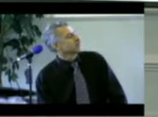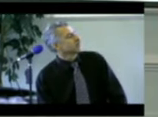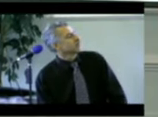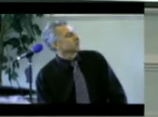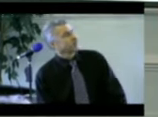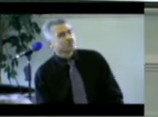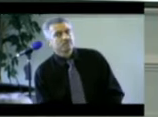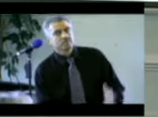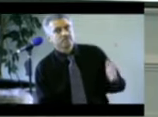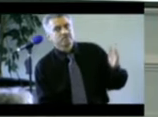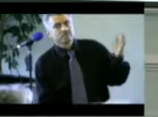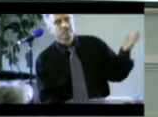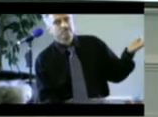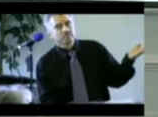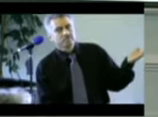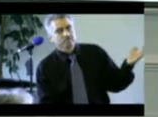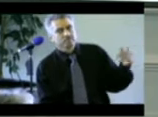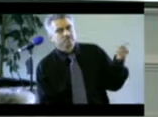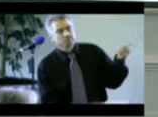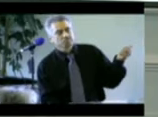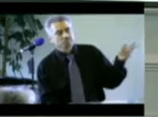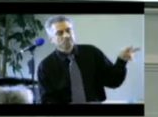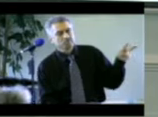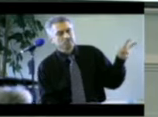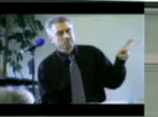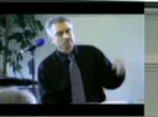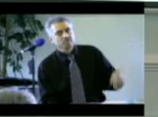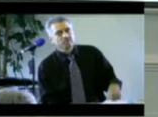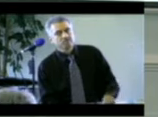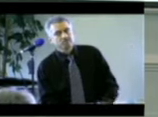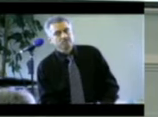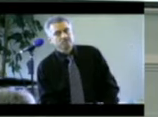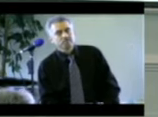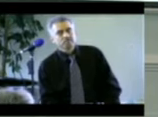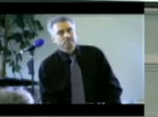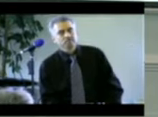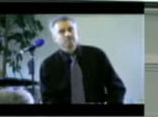Today our scripture reading is in 1 Corinthians 13, verse 11.